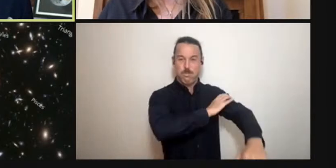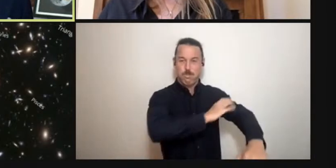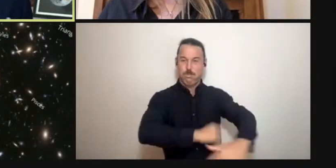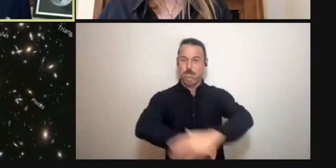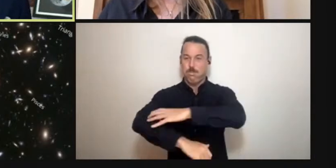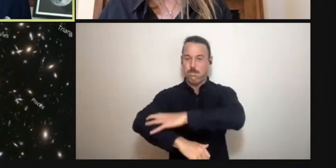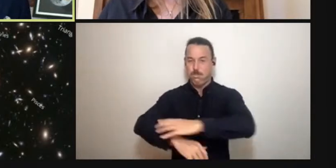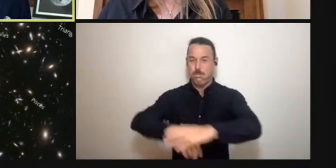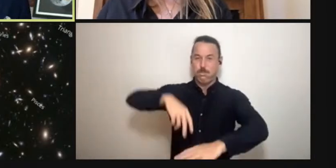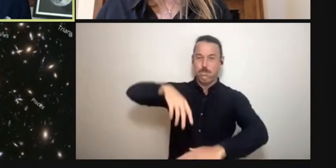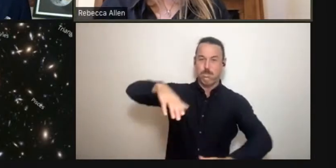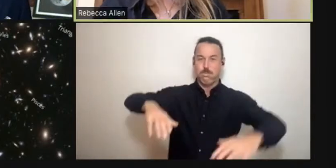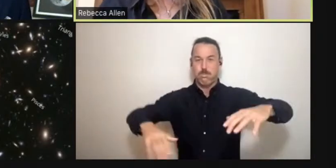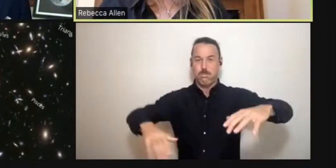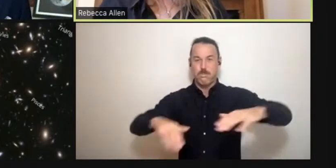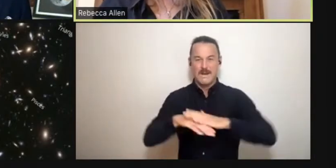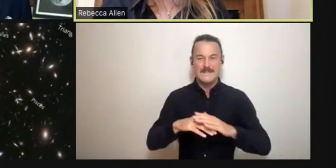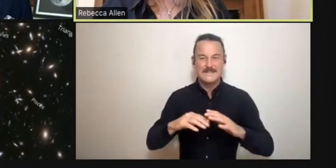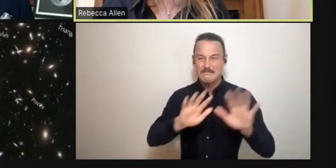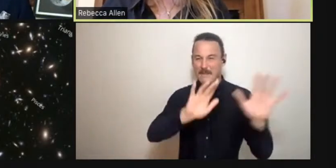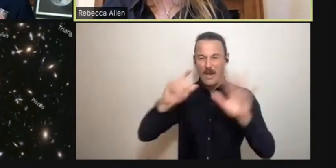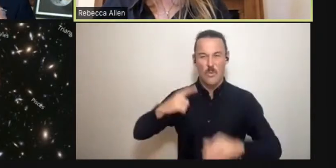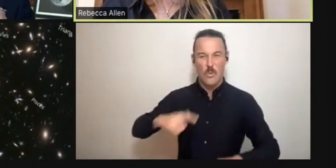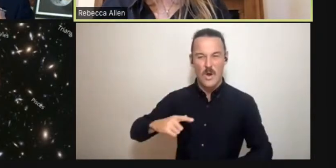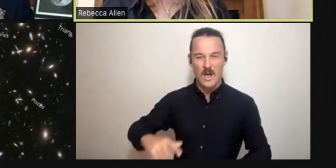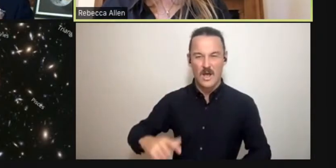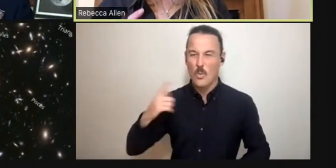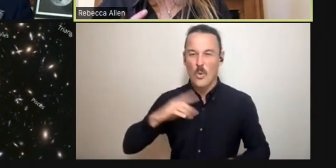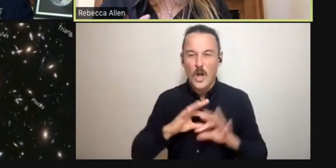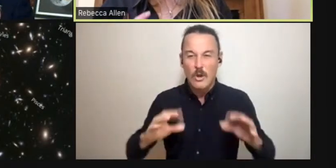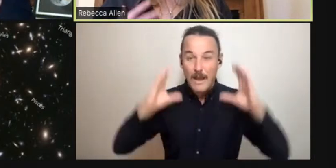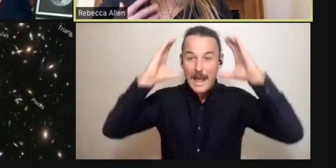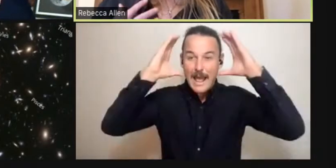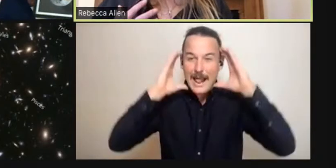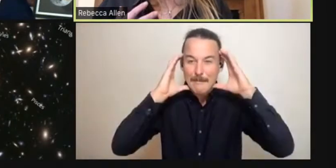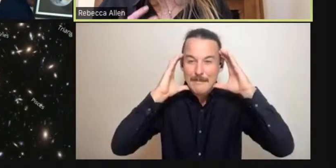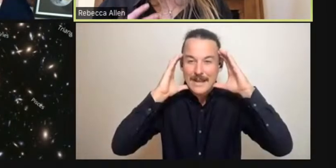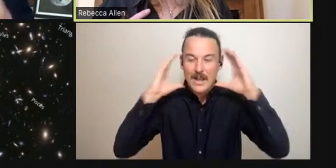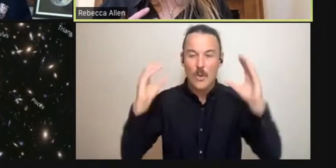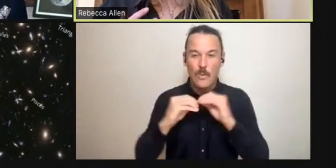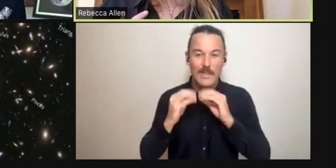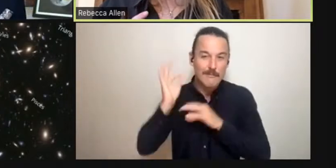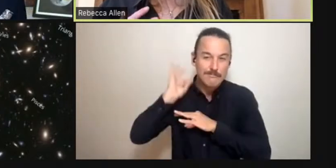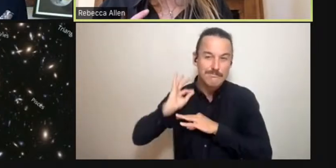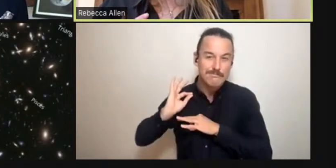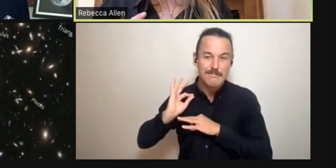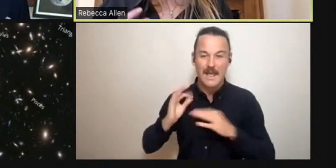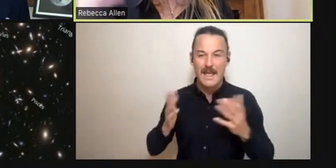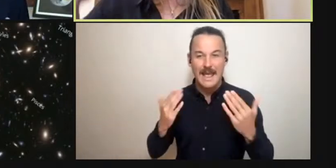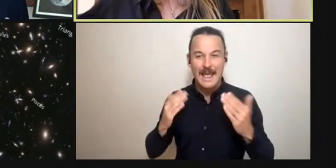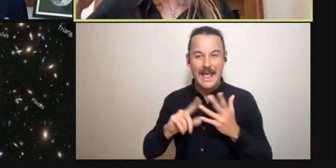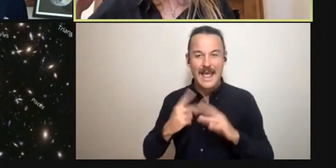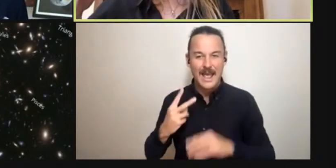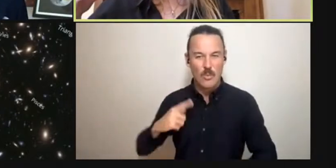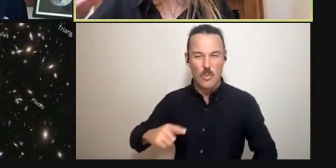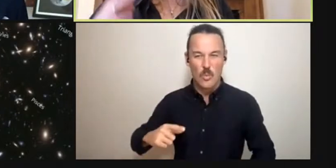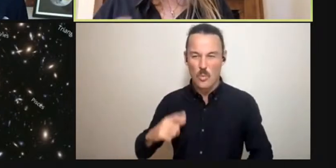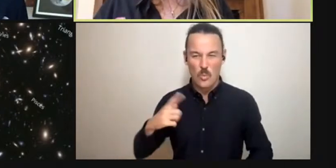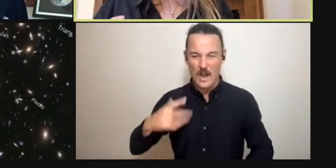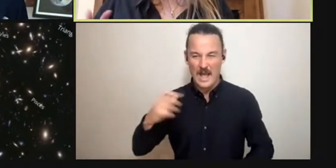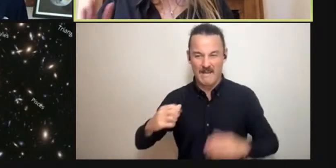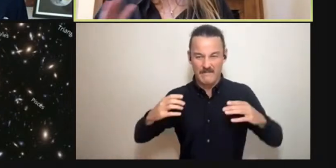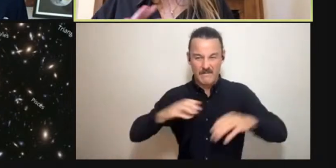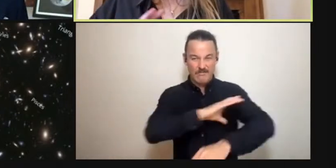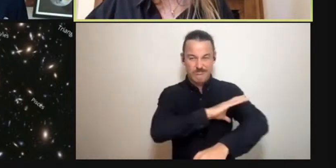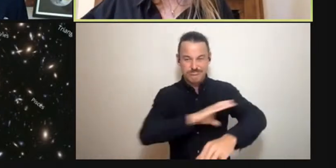tank? This is a good question. So we're used to living in the protective layer of our atmosphere on